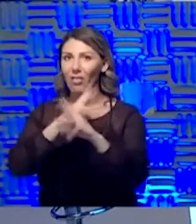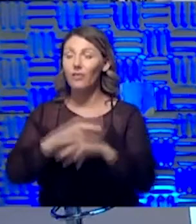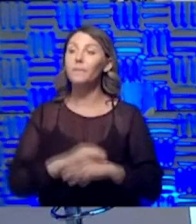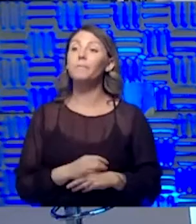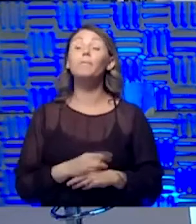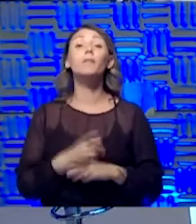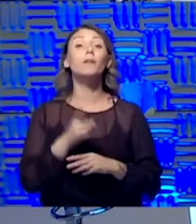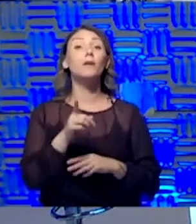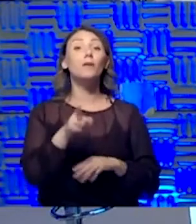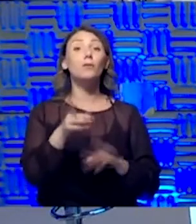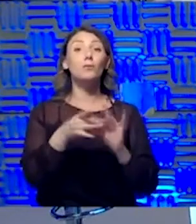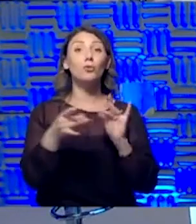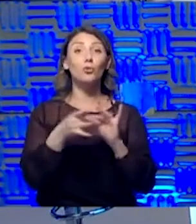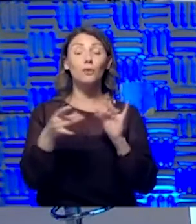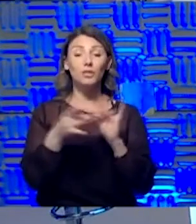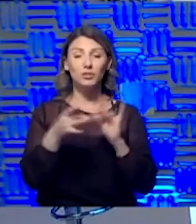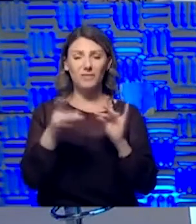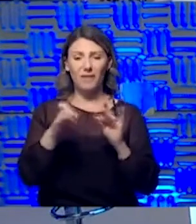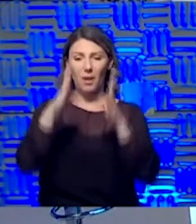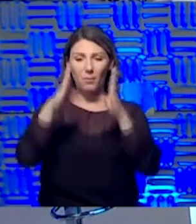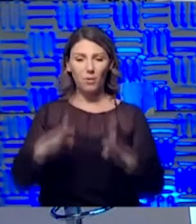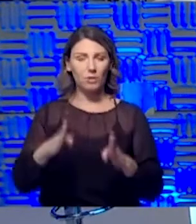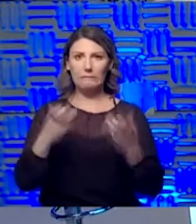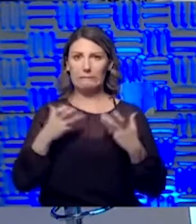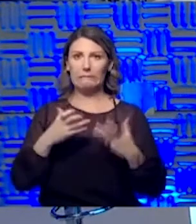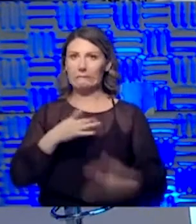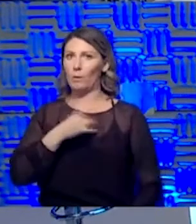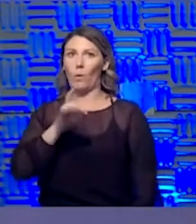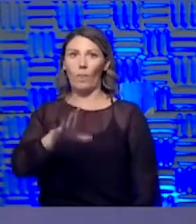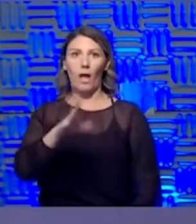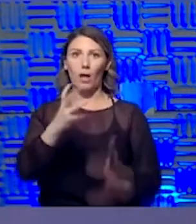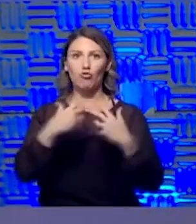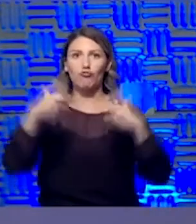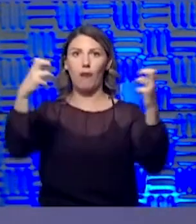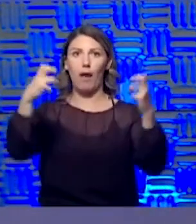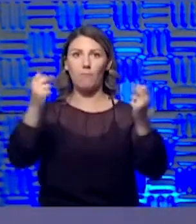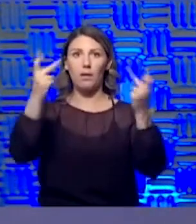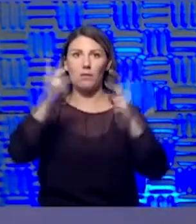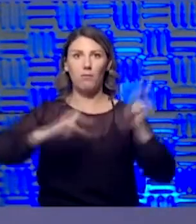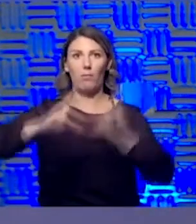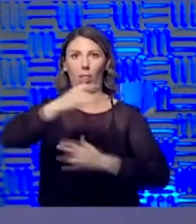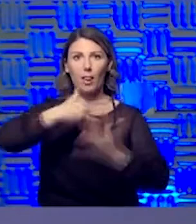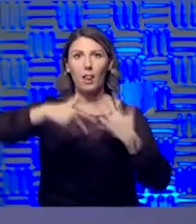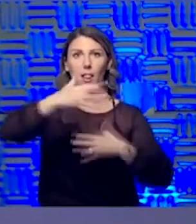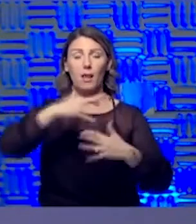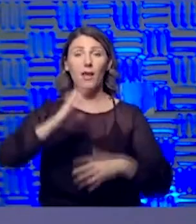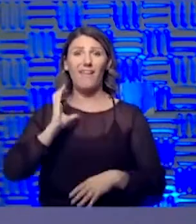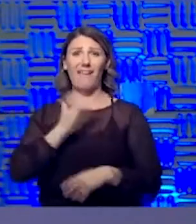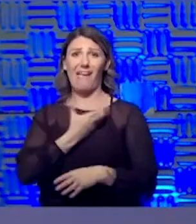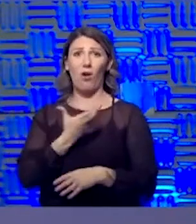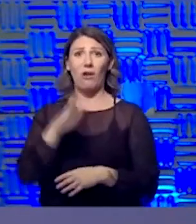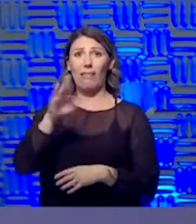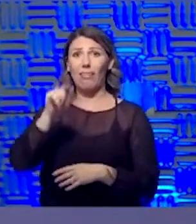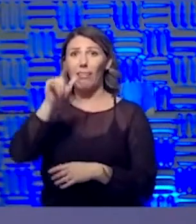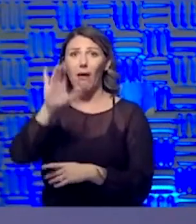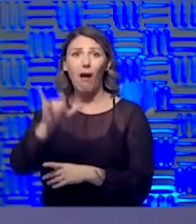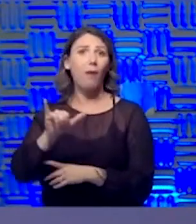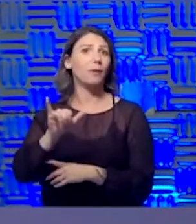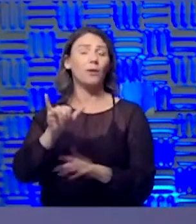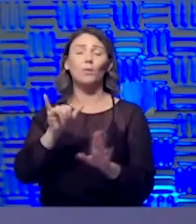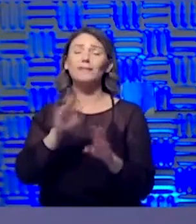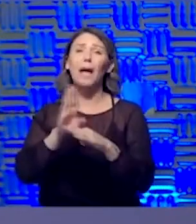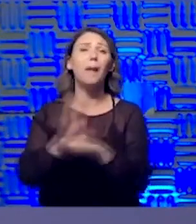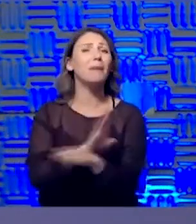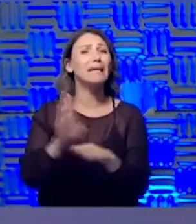this individual doesn't like crowds. Well, I'll tell you, I was thinking of this when I was walking in today, that our lobby used to be one of the busiest places in Kansas